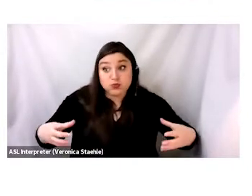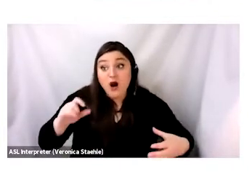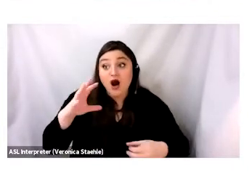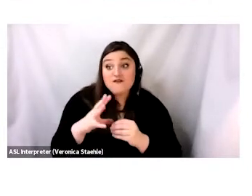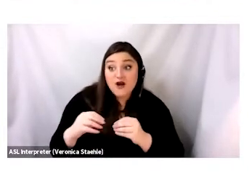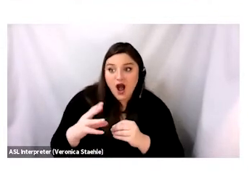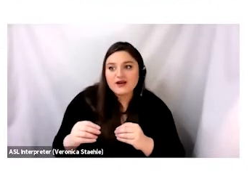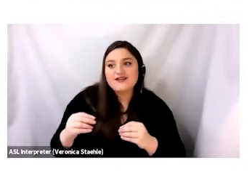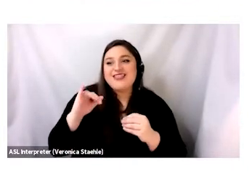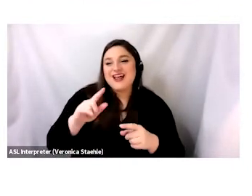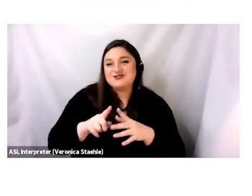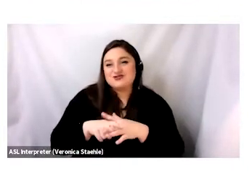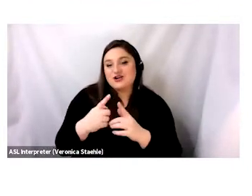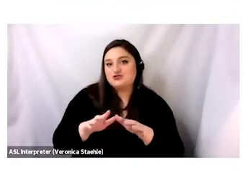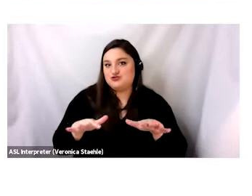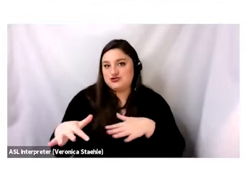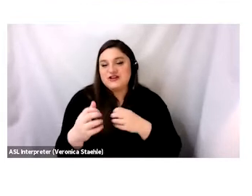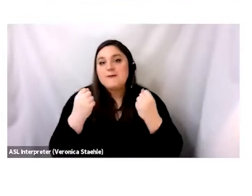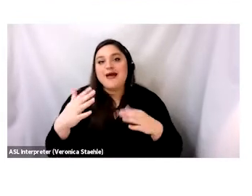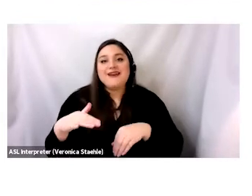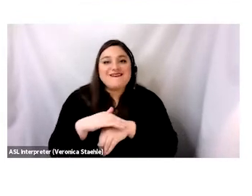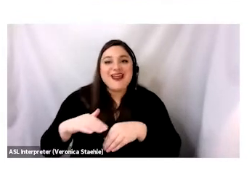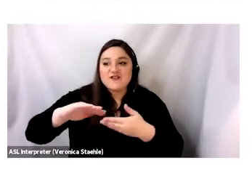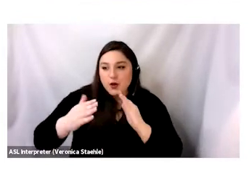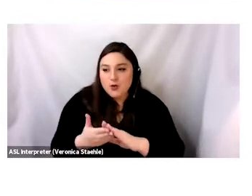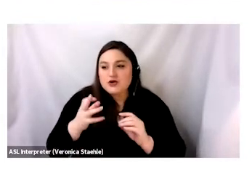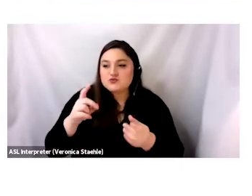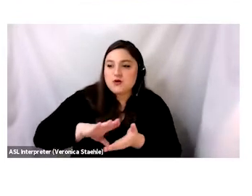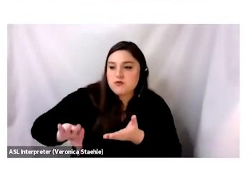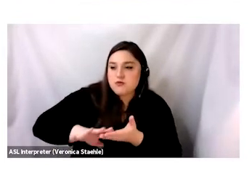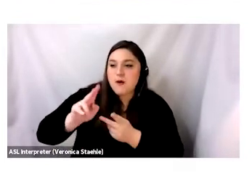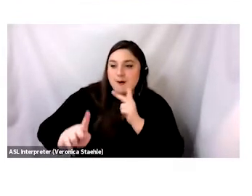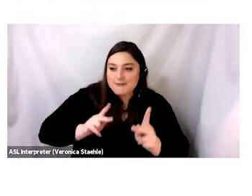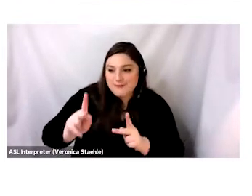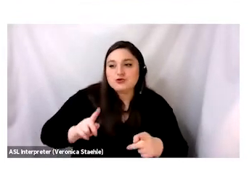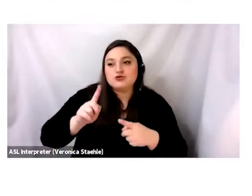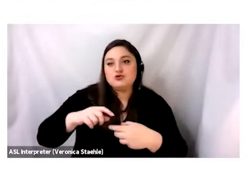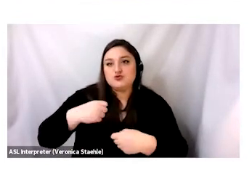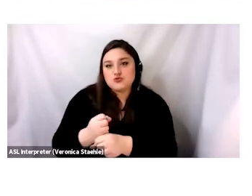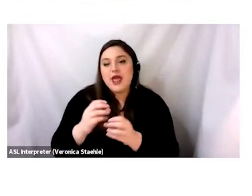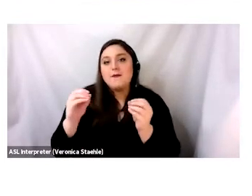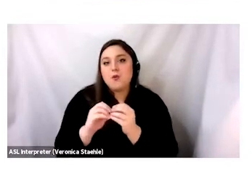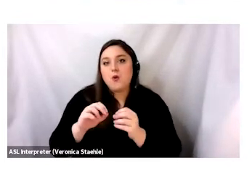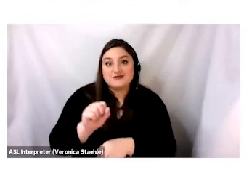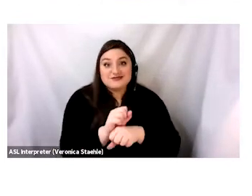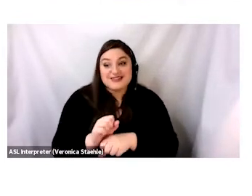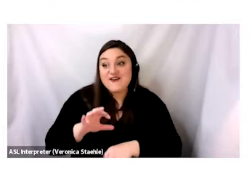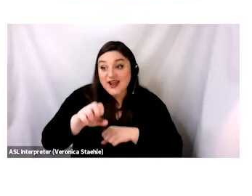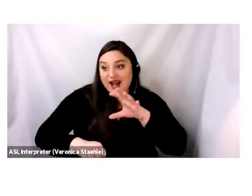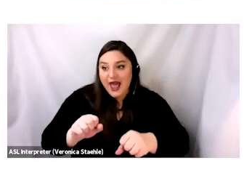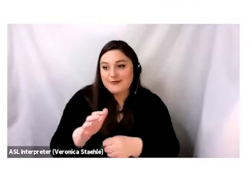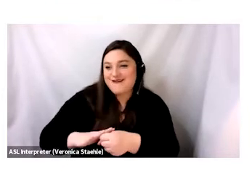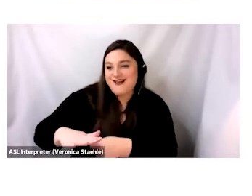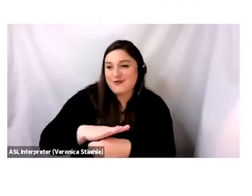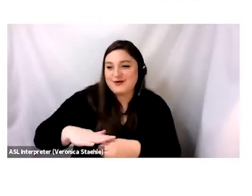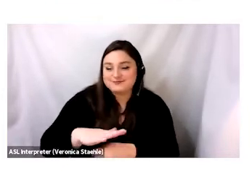native communities as Europeans displaced natives from their land to create slave-inhabited cotton plantations. Most